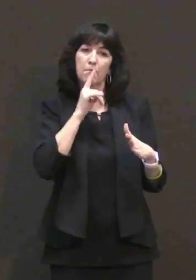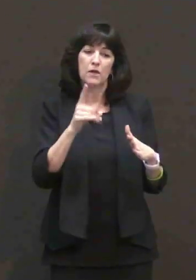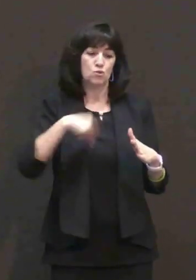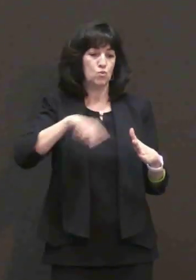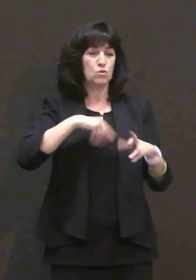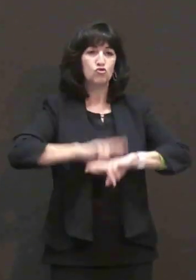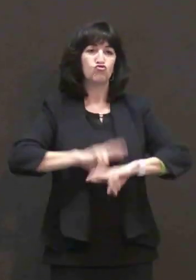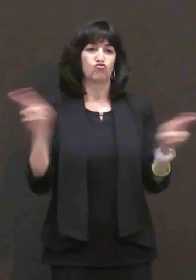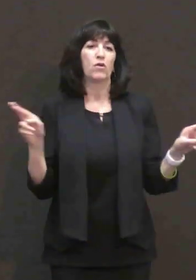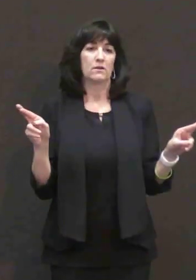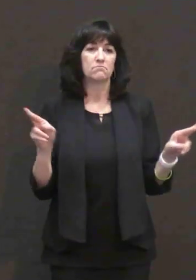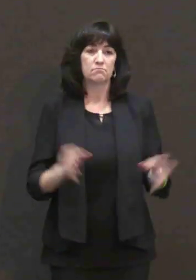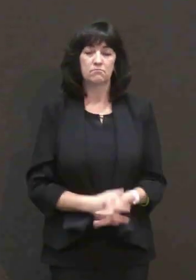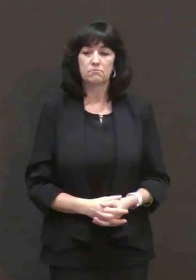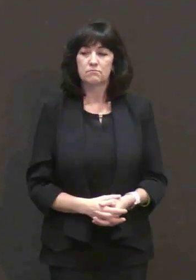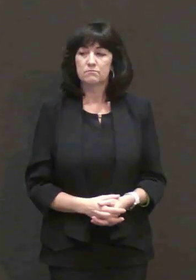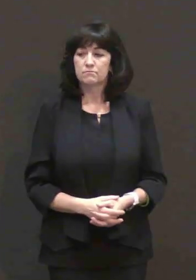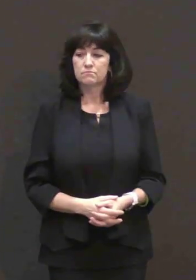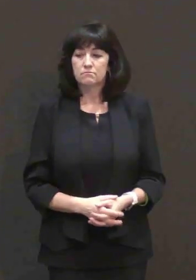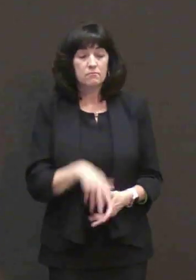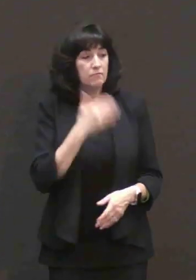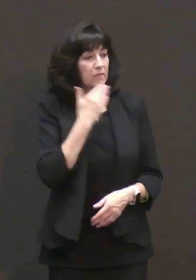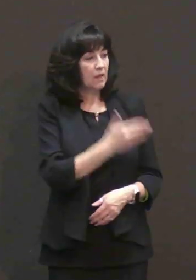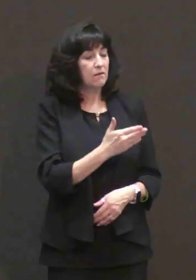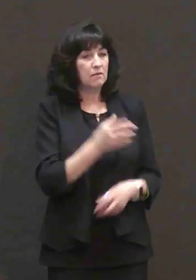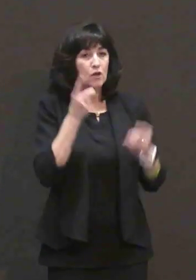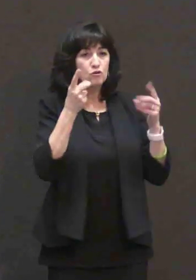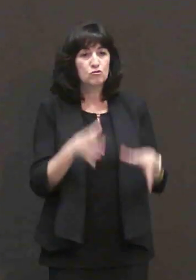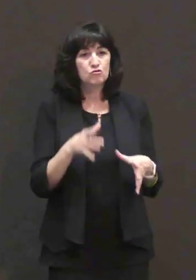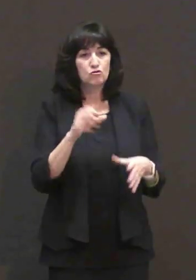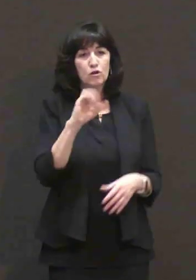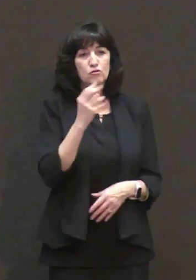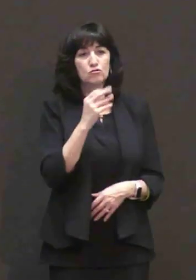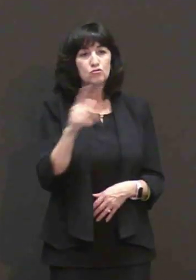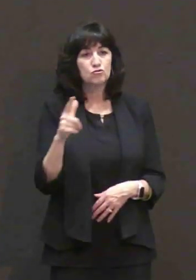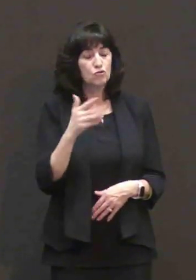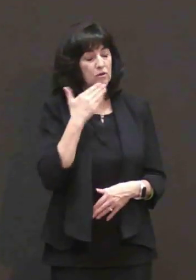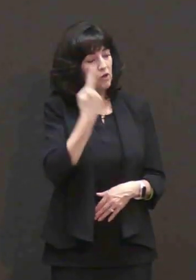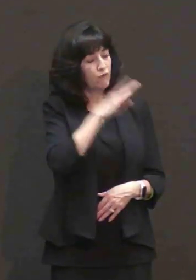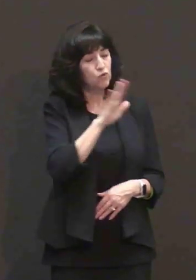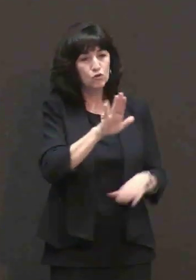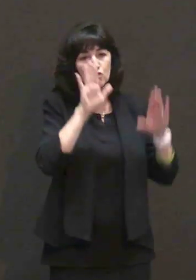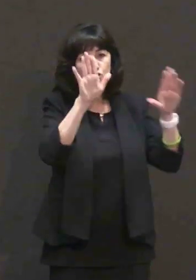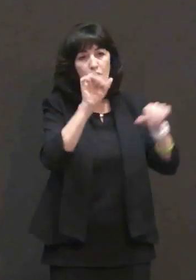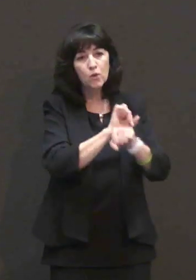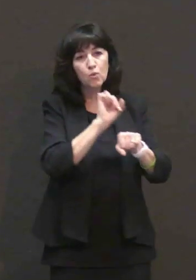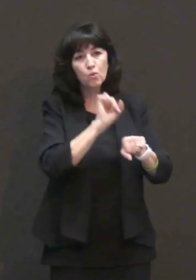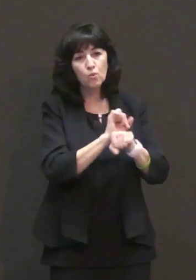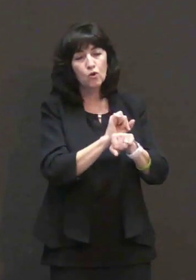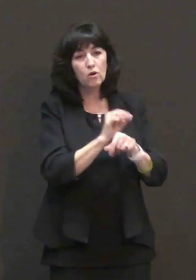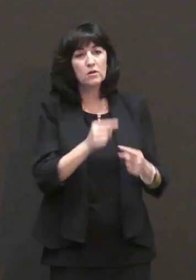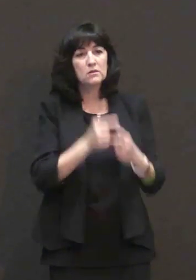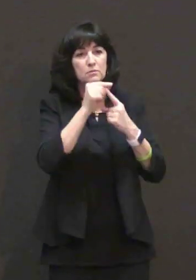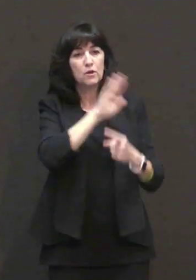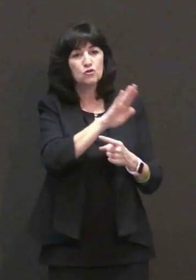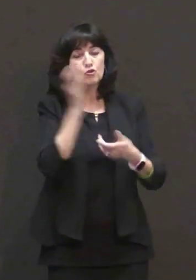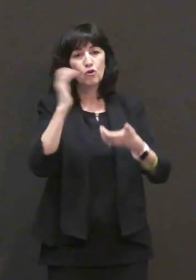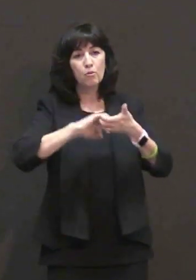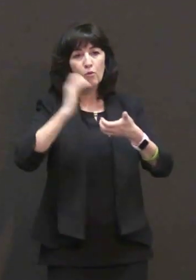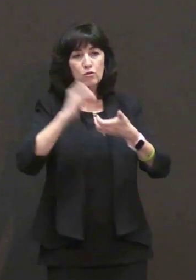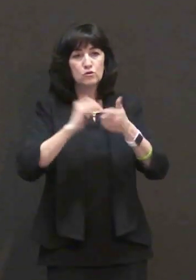Governor? So thank you, Director Schall. Thanks for your great work, particularly the partnership with the hospitals